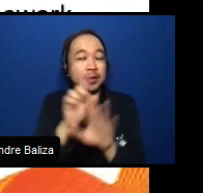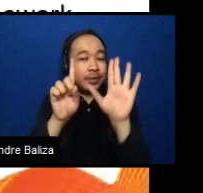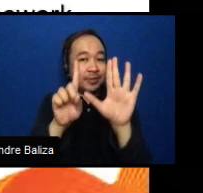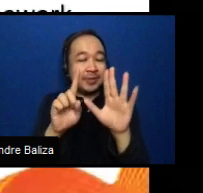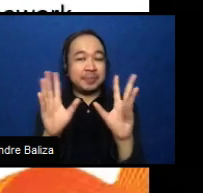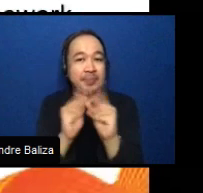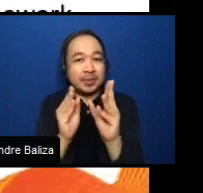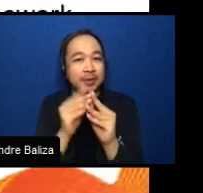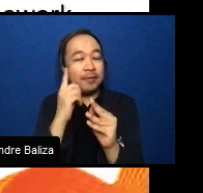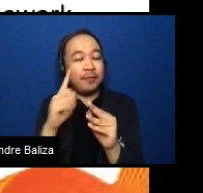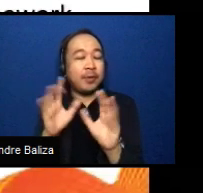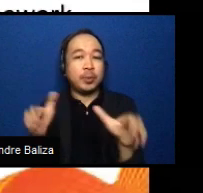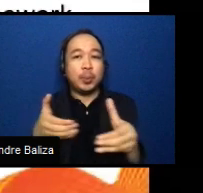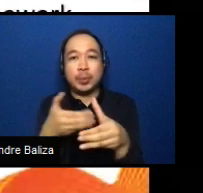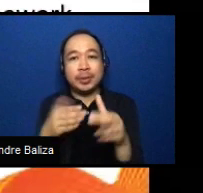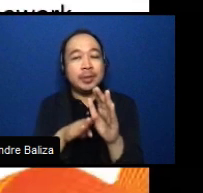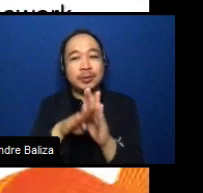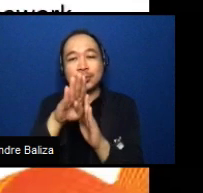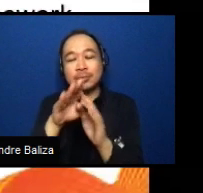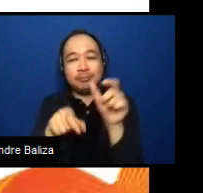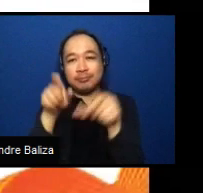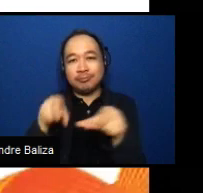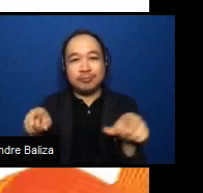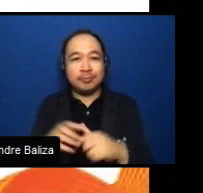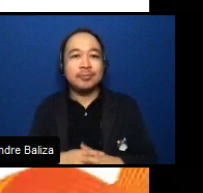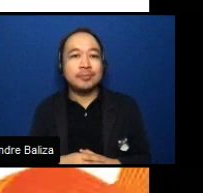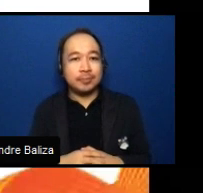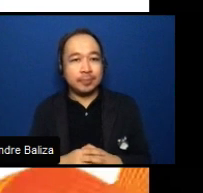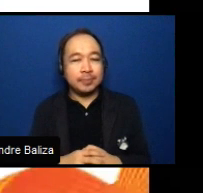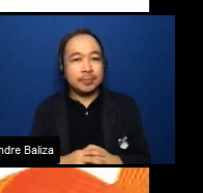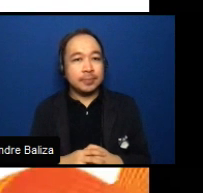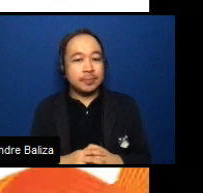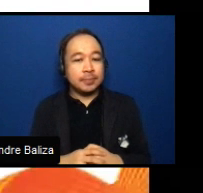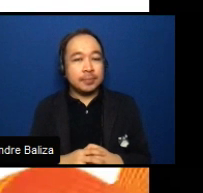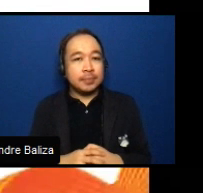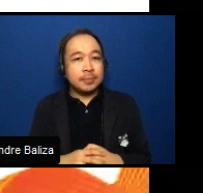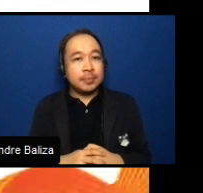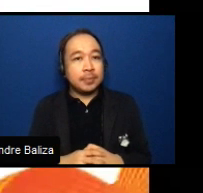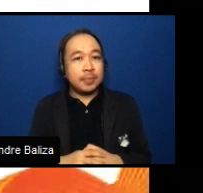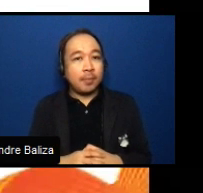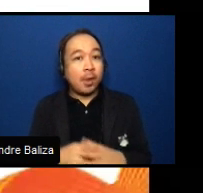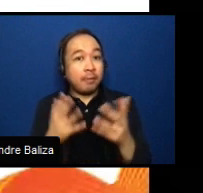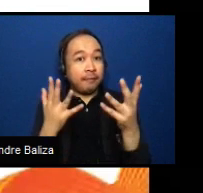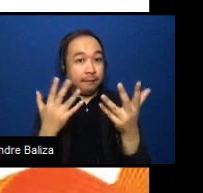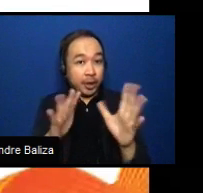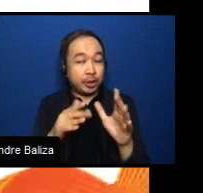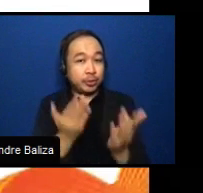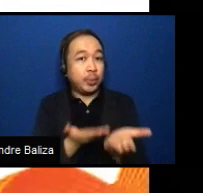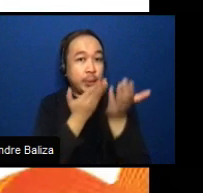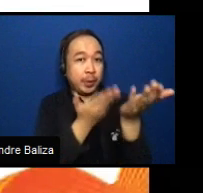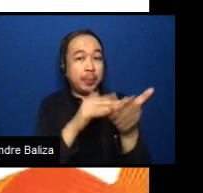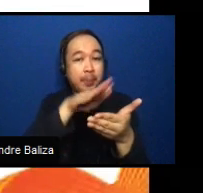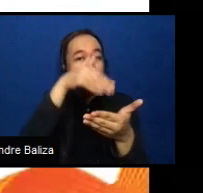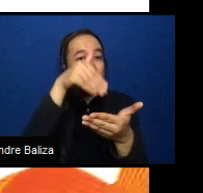Development. Next slide, please. In follow-up to this recommendation from the midterm review, ESCAP